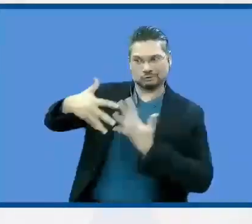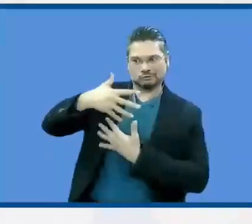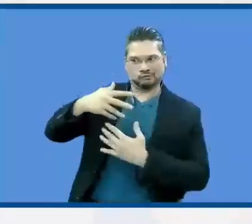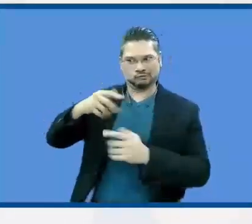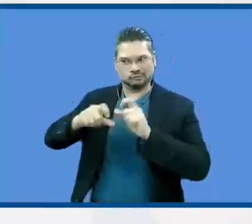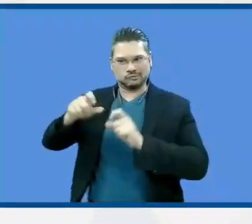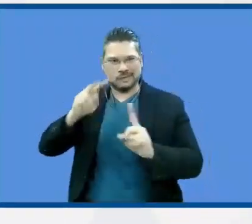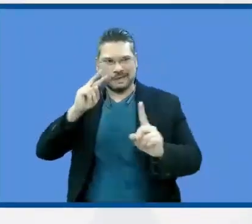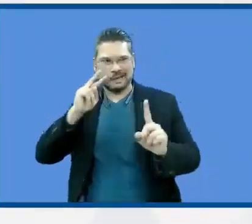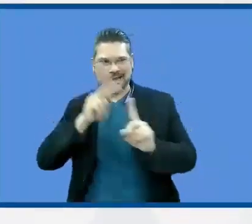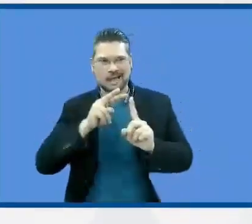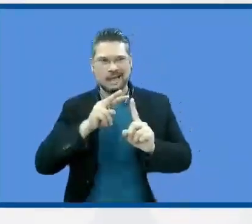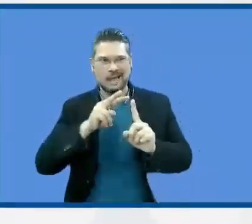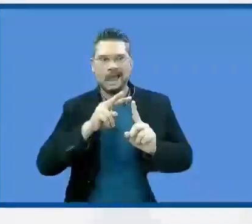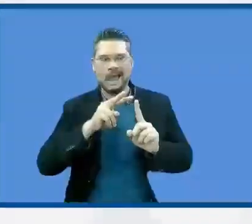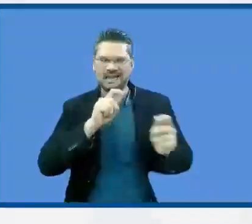particular night.